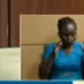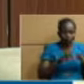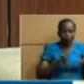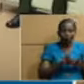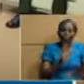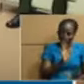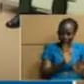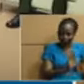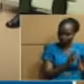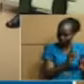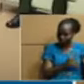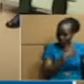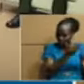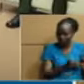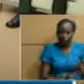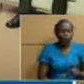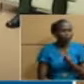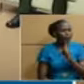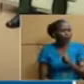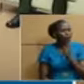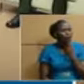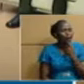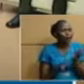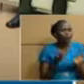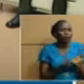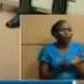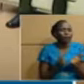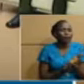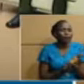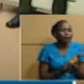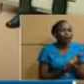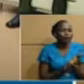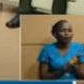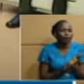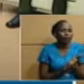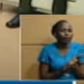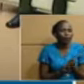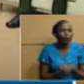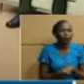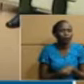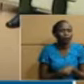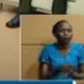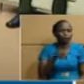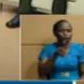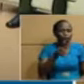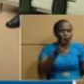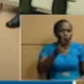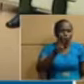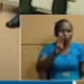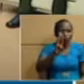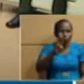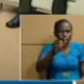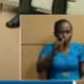to that. Let me come to the Uganda, to Uganda, the UBRA.